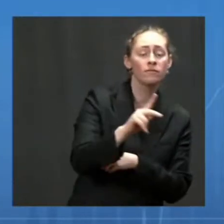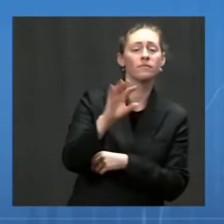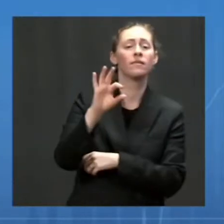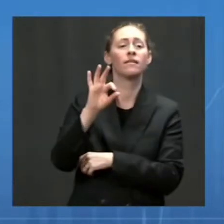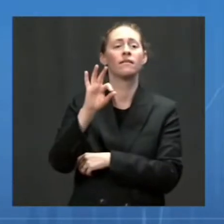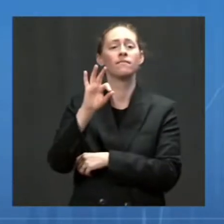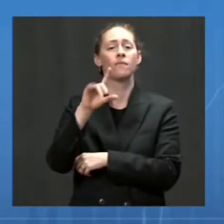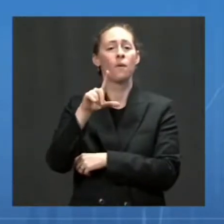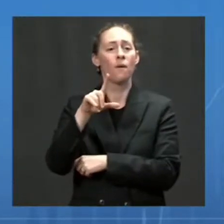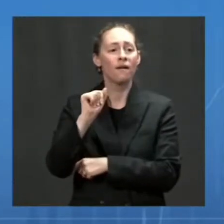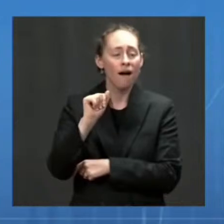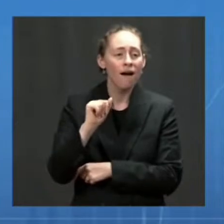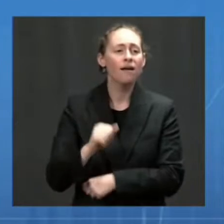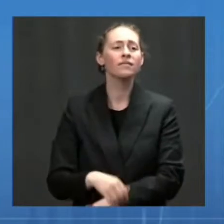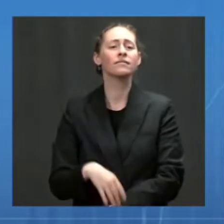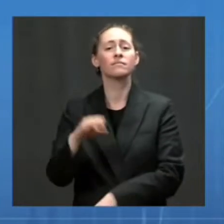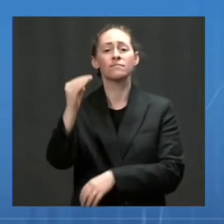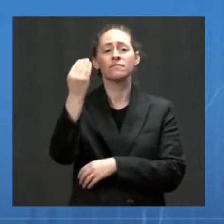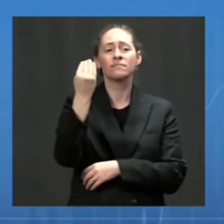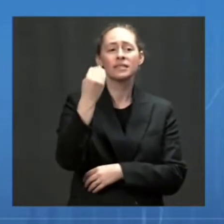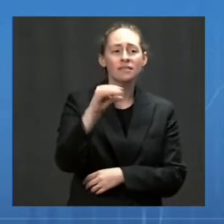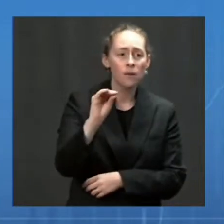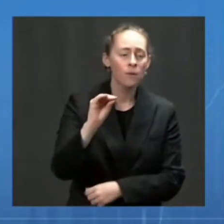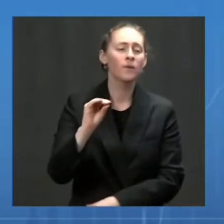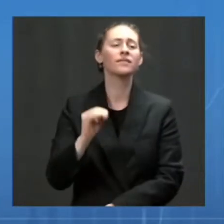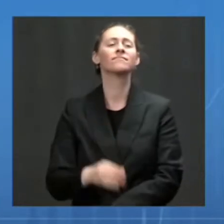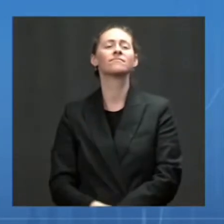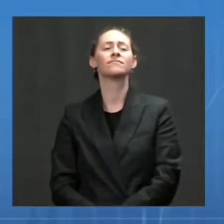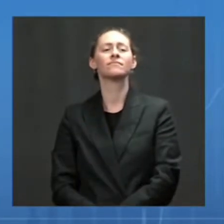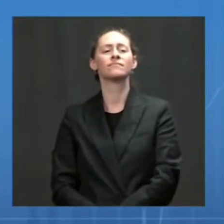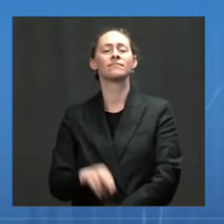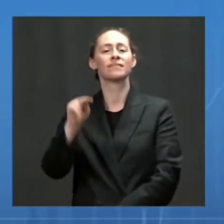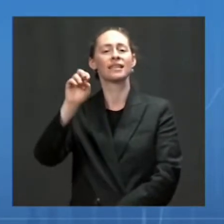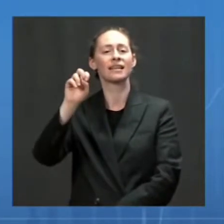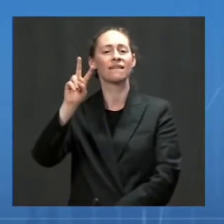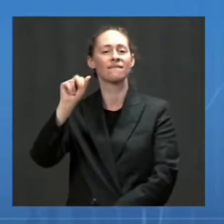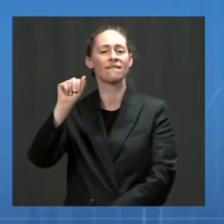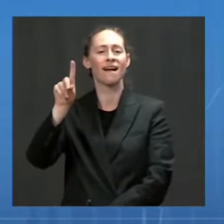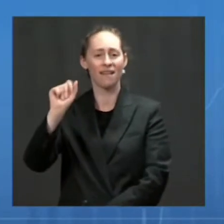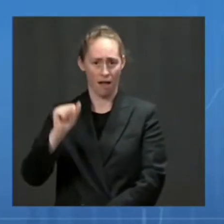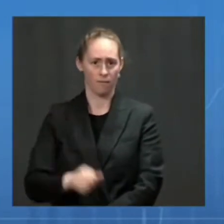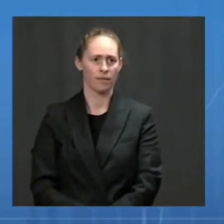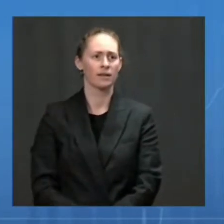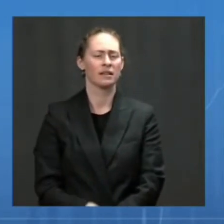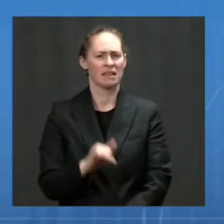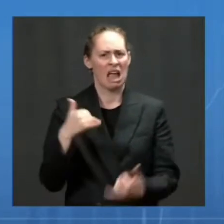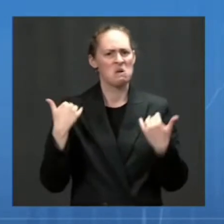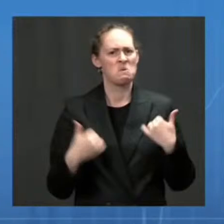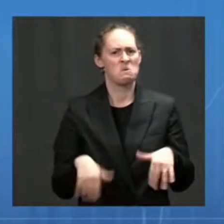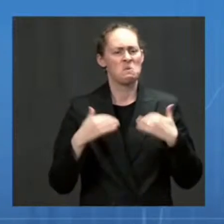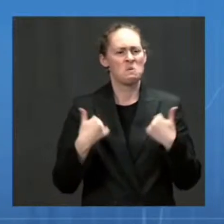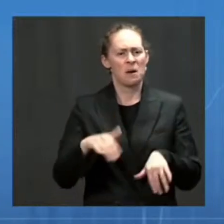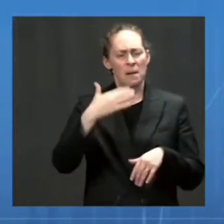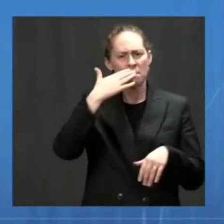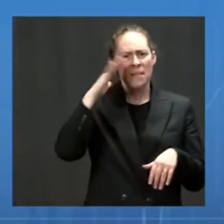and Nevada, had a higher rate of people getting newly vaccinated compared to the national average.